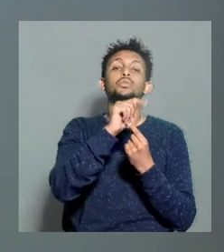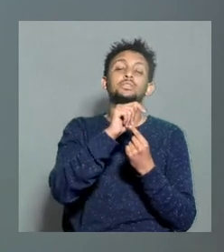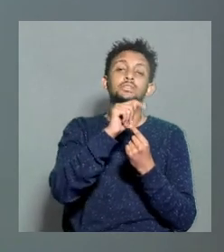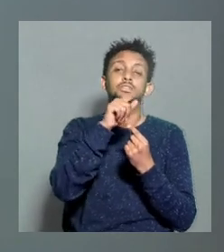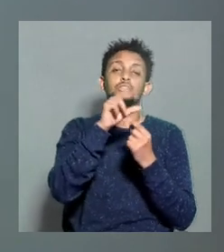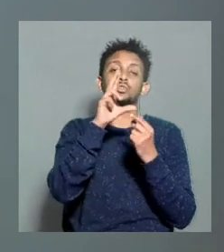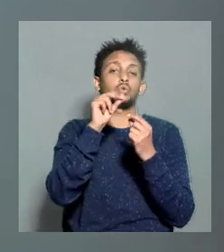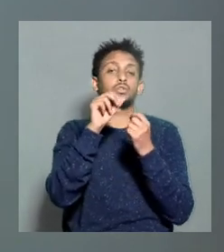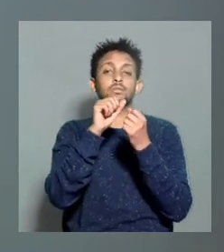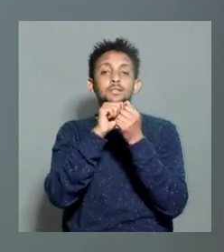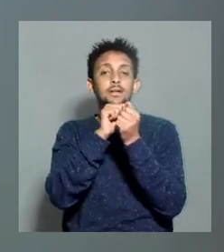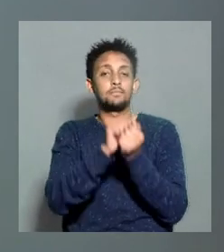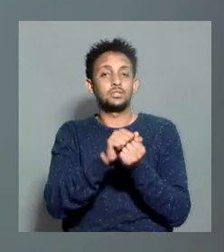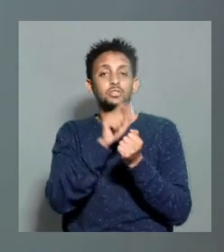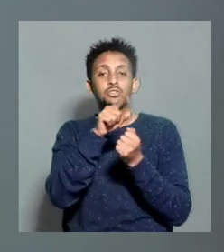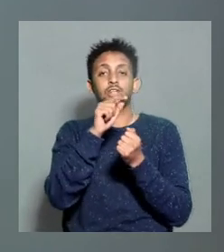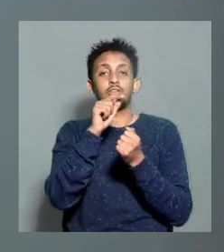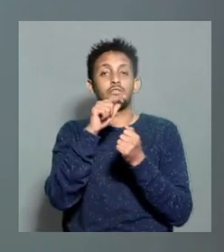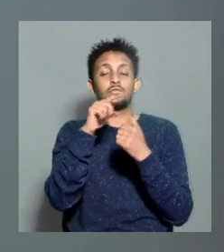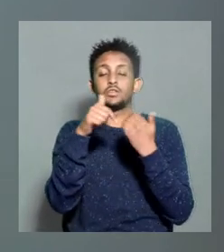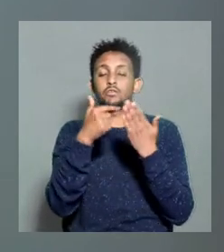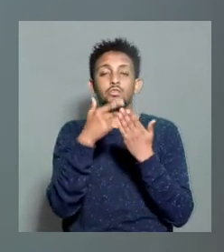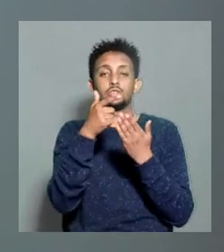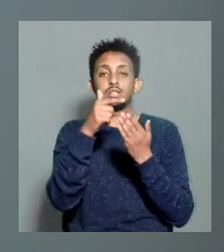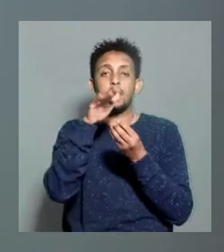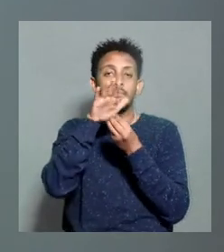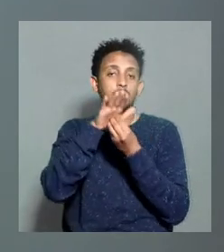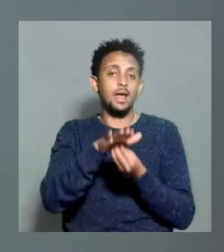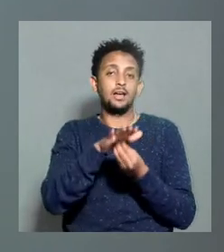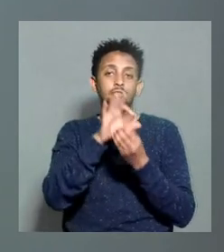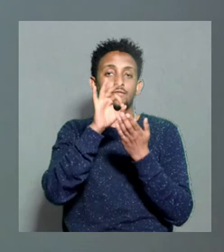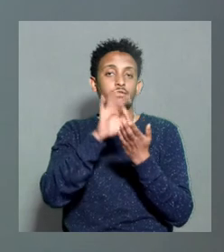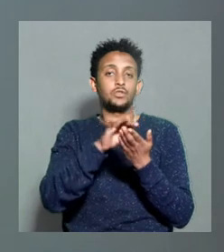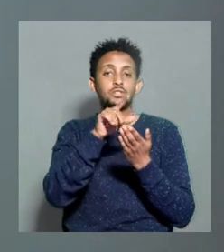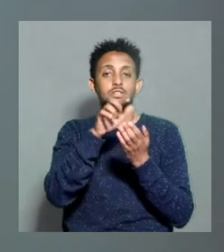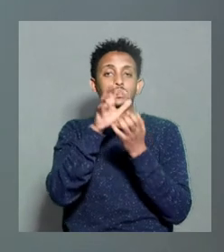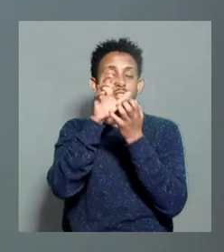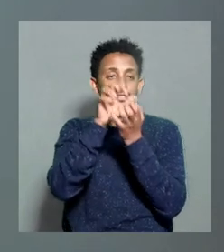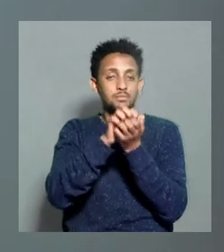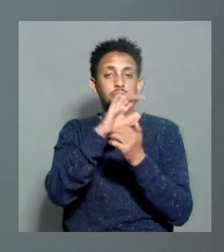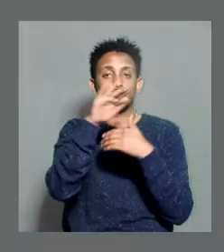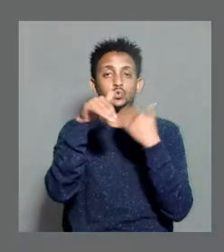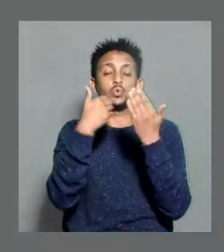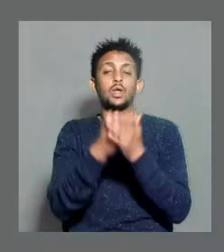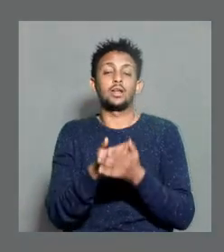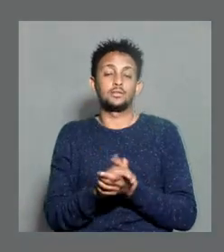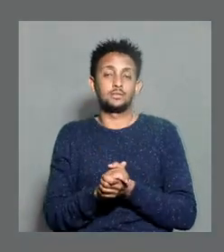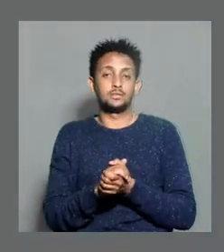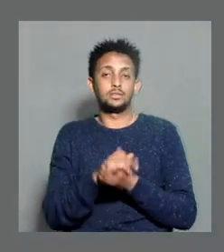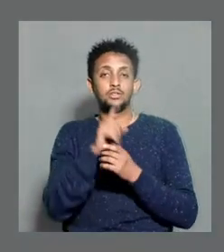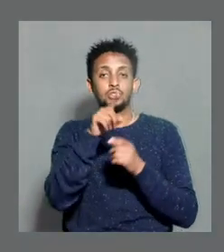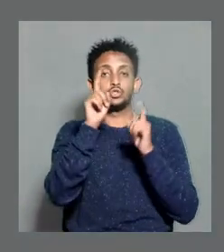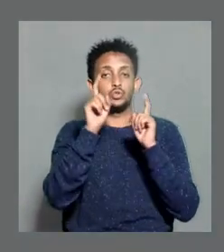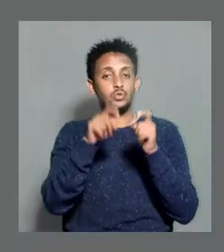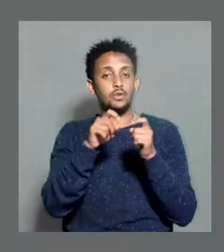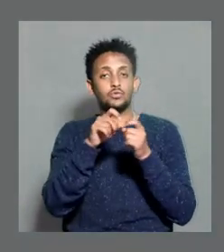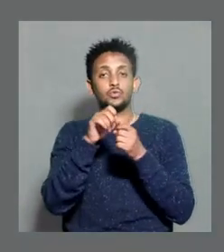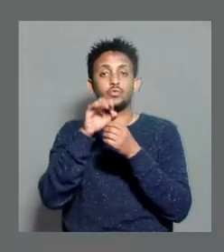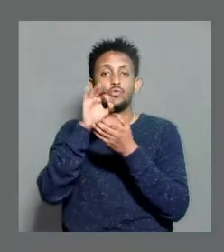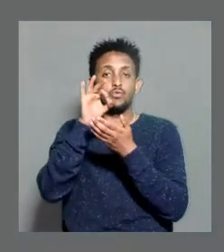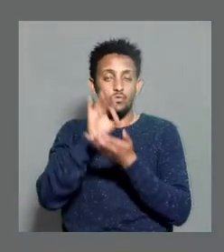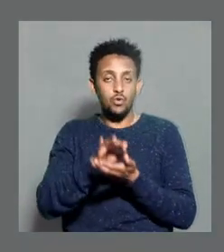be submerged. Therefore, you should have to apply force to submerge it totally. You should have to use a